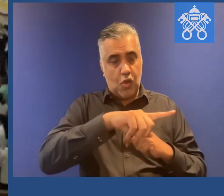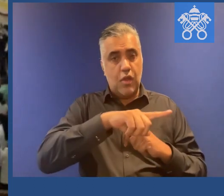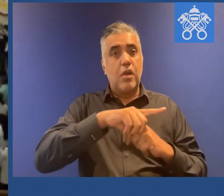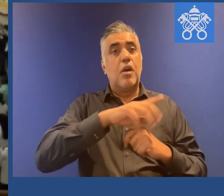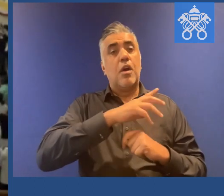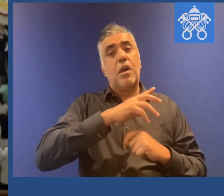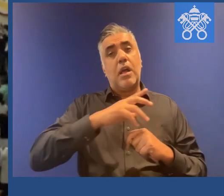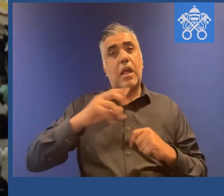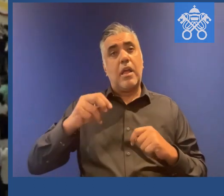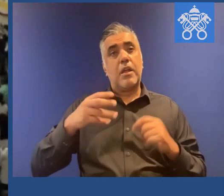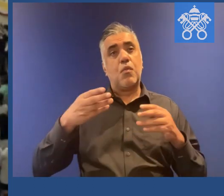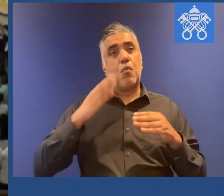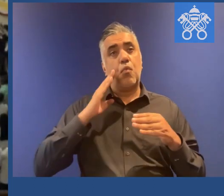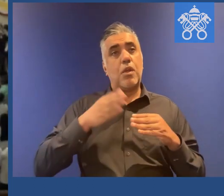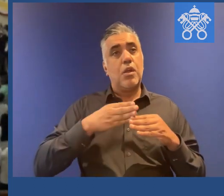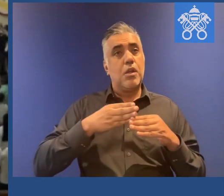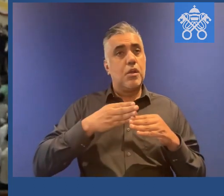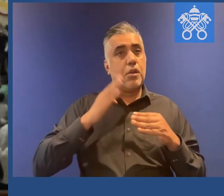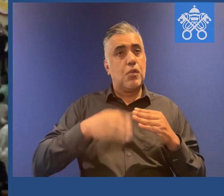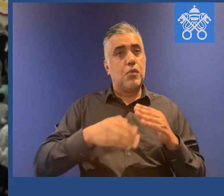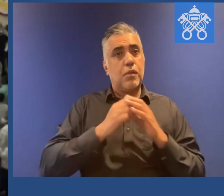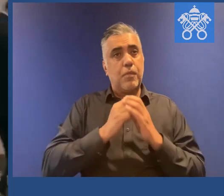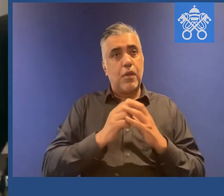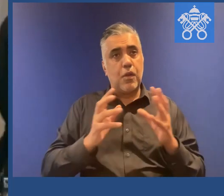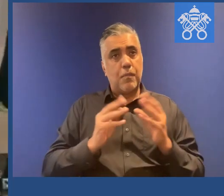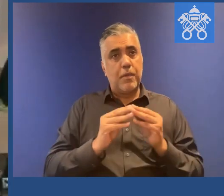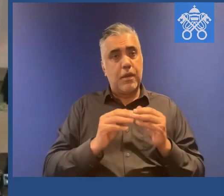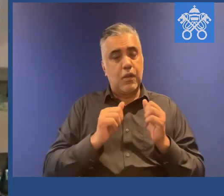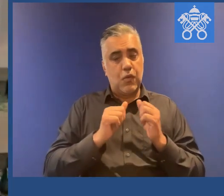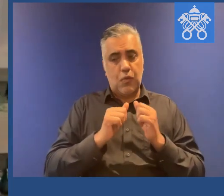and conclude the prayer meeting with